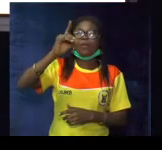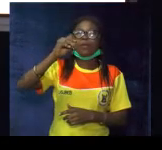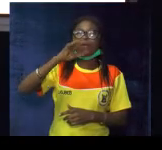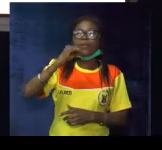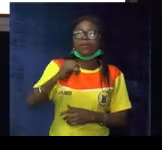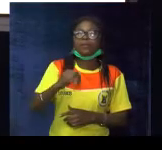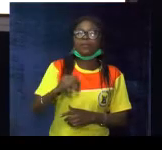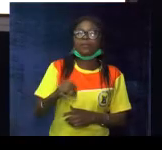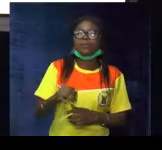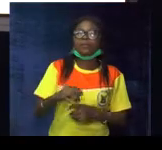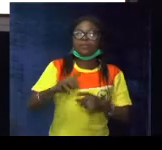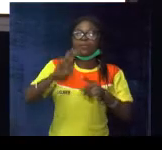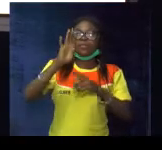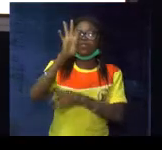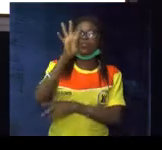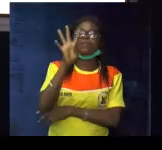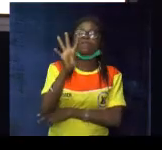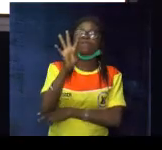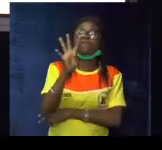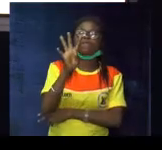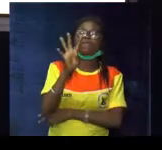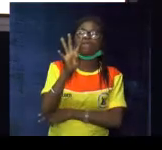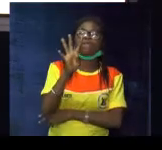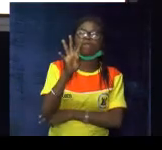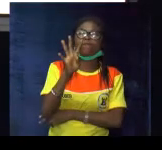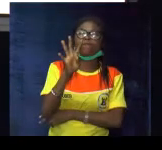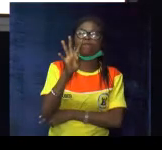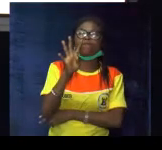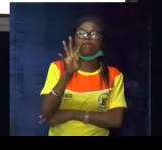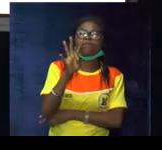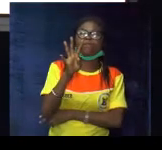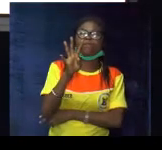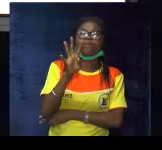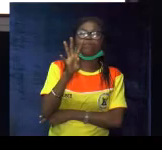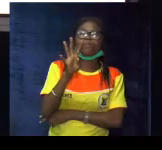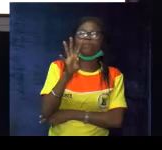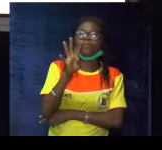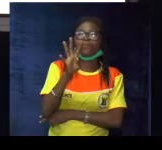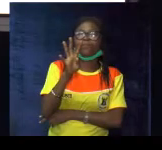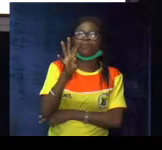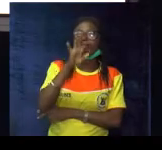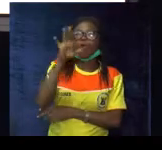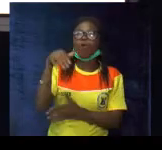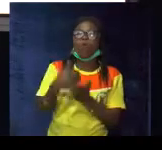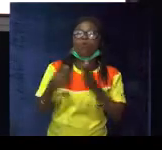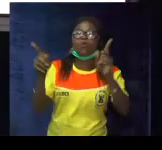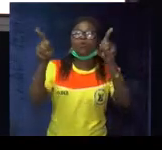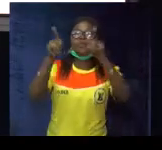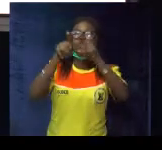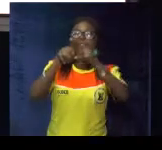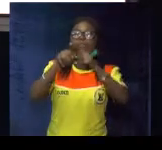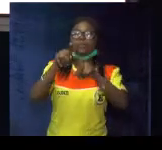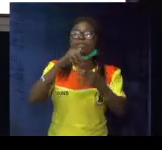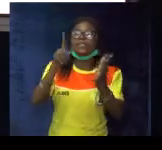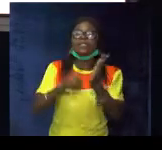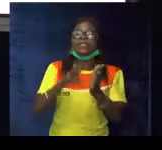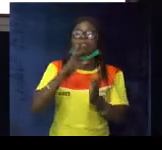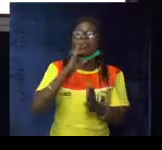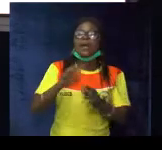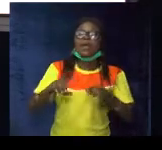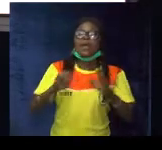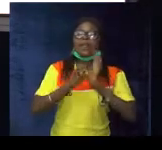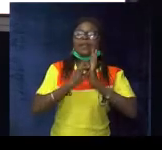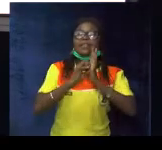be a quadrant. This will be a quadrant, and this will be a quadrant. Okay, so these